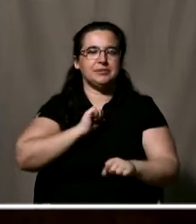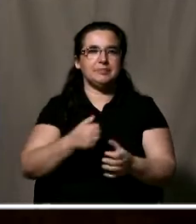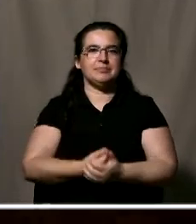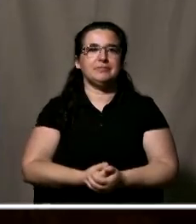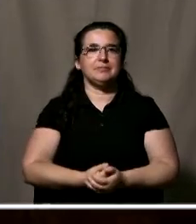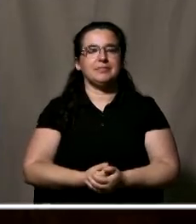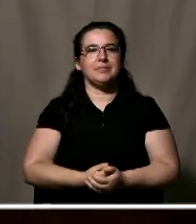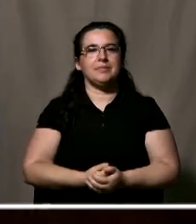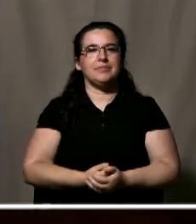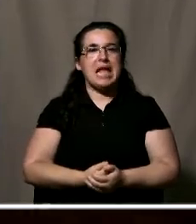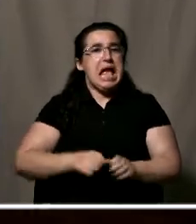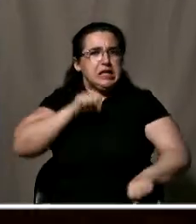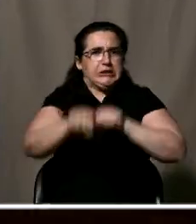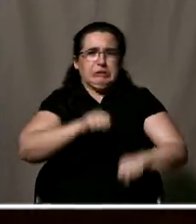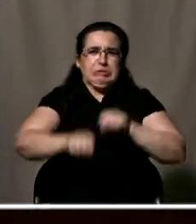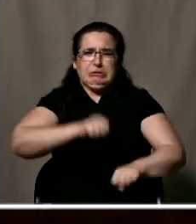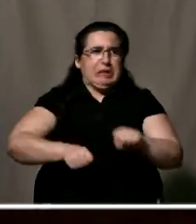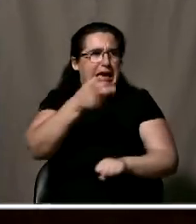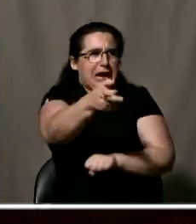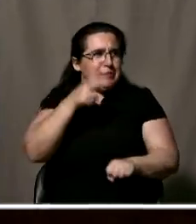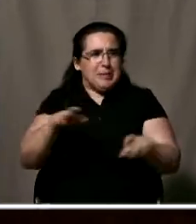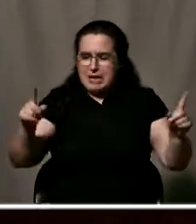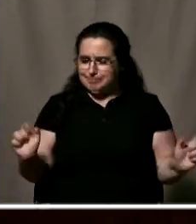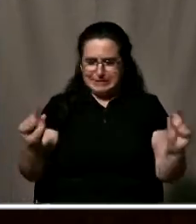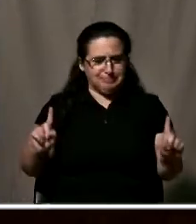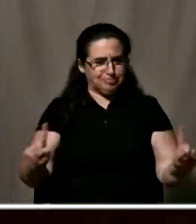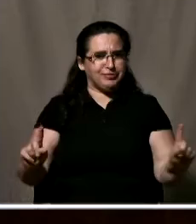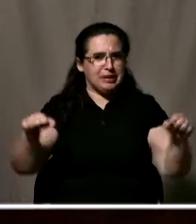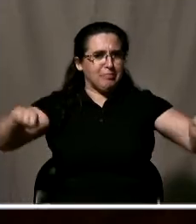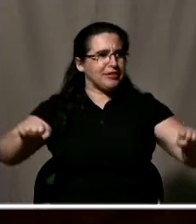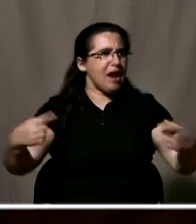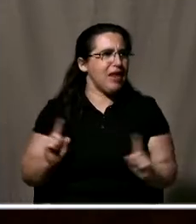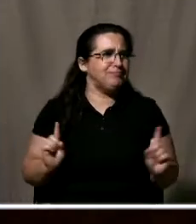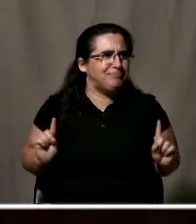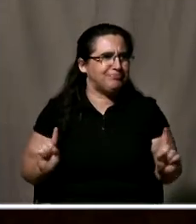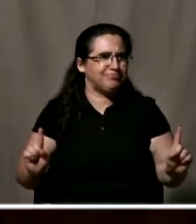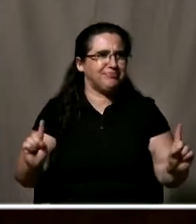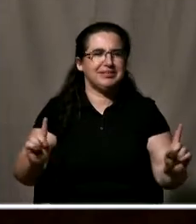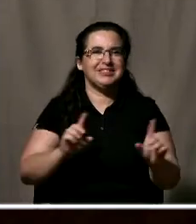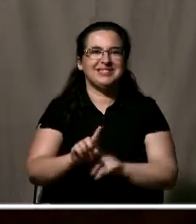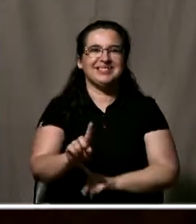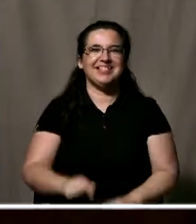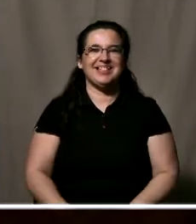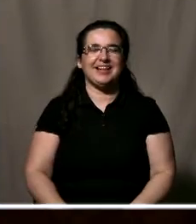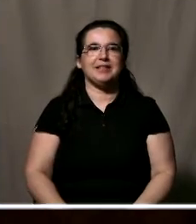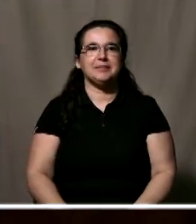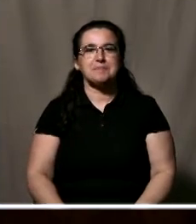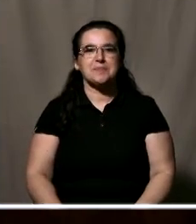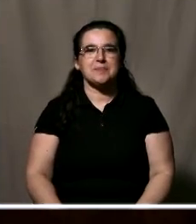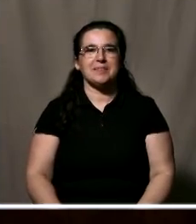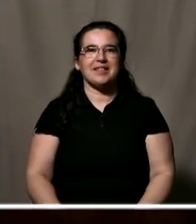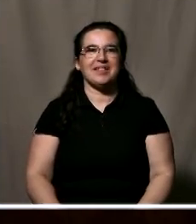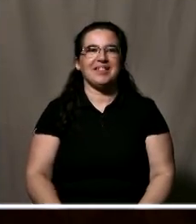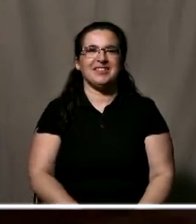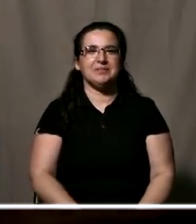as fast as I can to keep up with. E vou o mais rápido que eu consigo para conseguir acompanhá-los. Now grandma stands at the end of the road to be sure